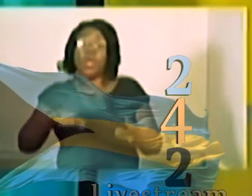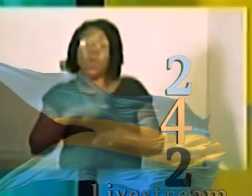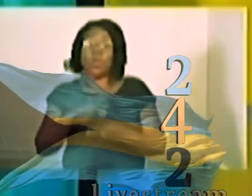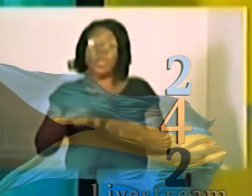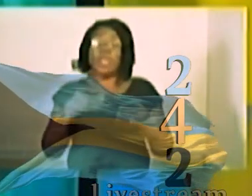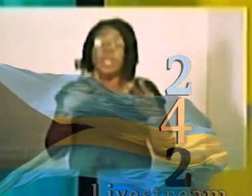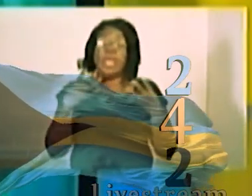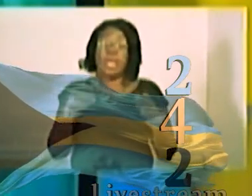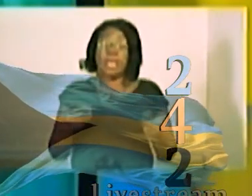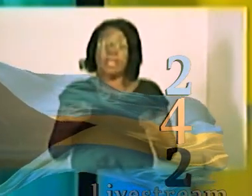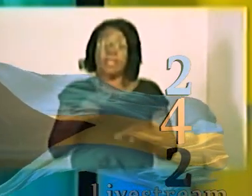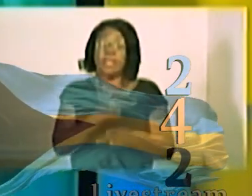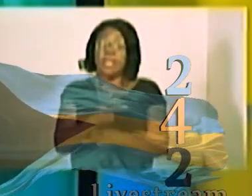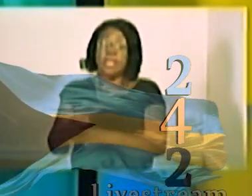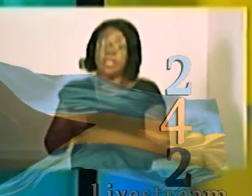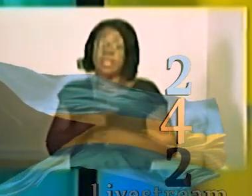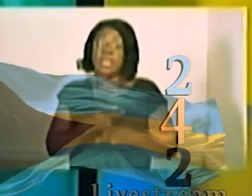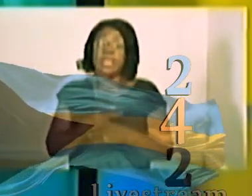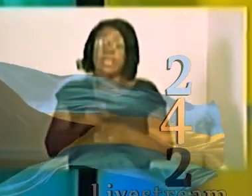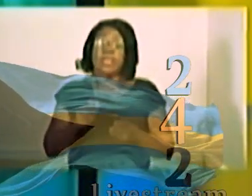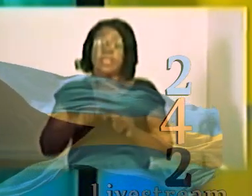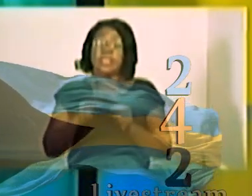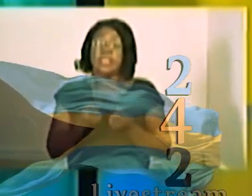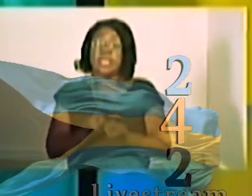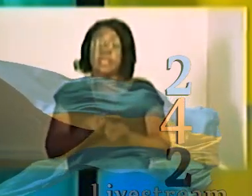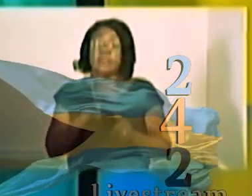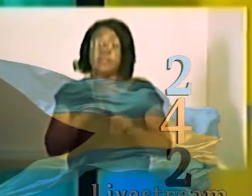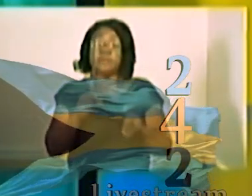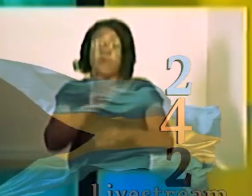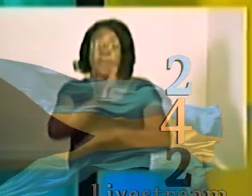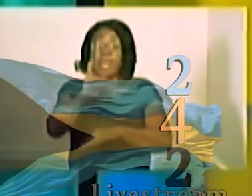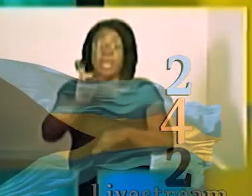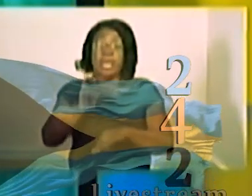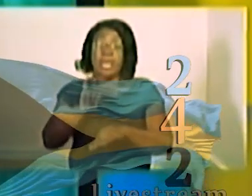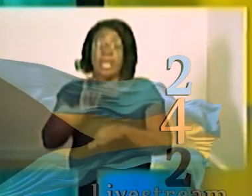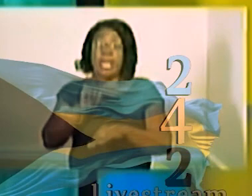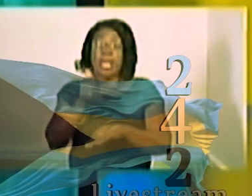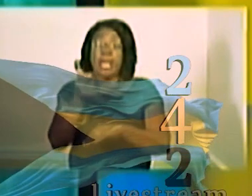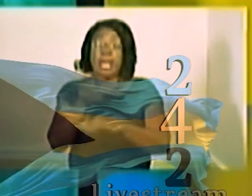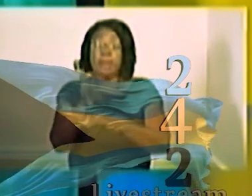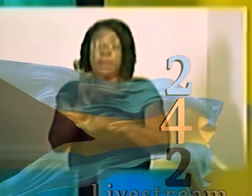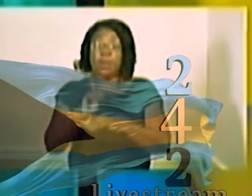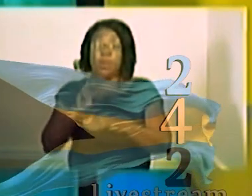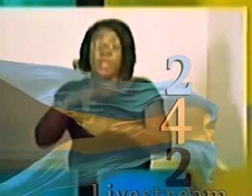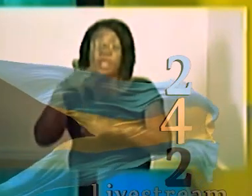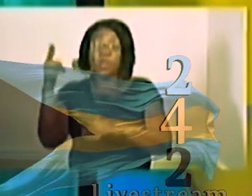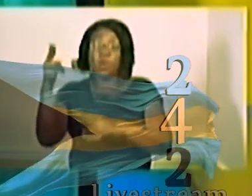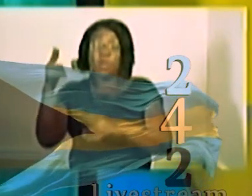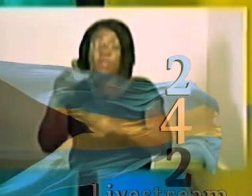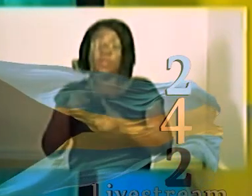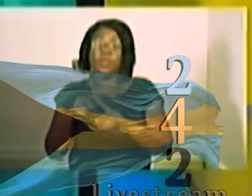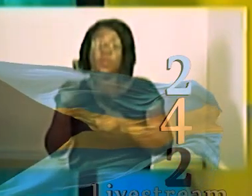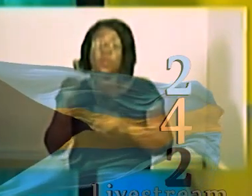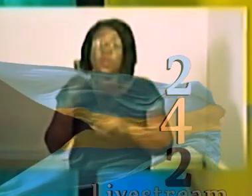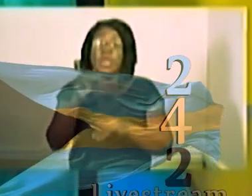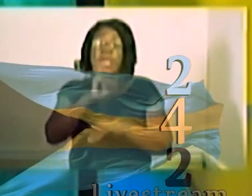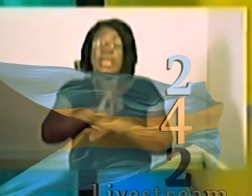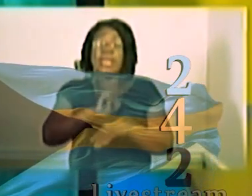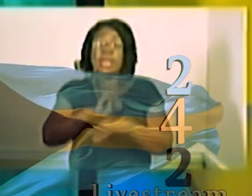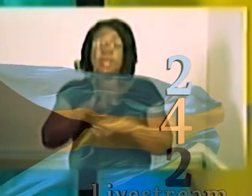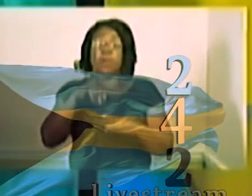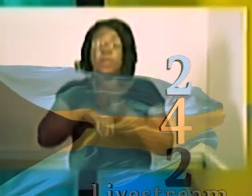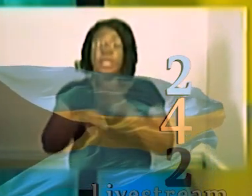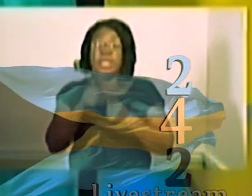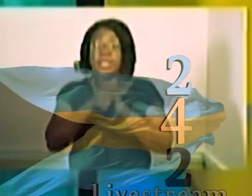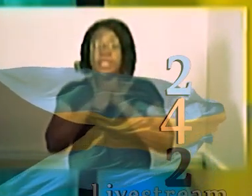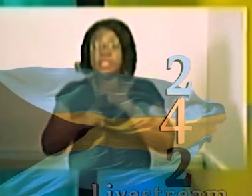grounds. That's in from the north to the very south, from Abaco in the north to Inagua in the south. They have been alerted to the change in